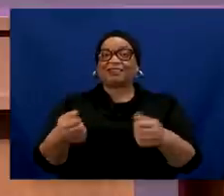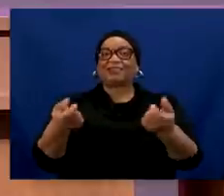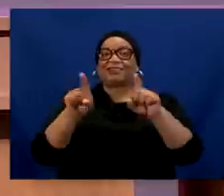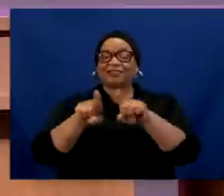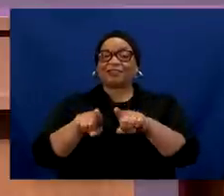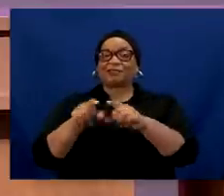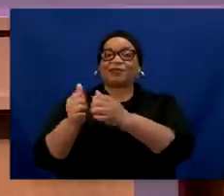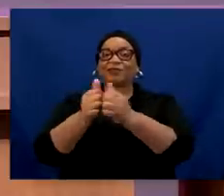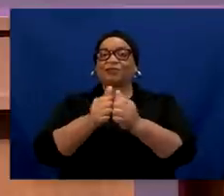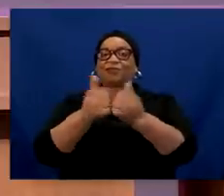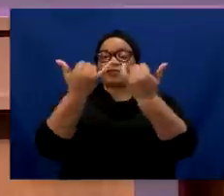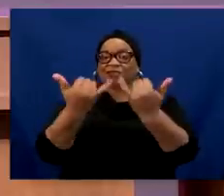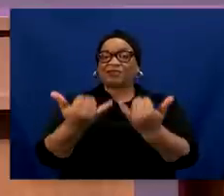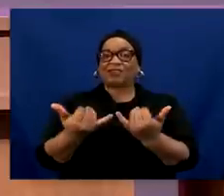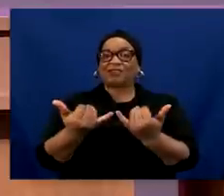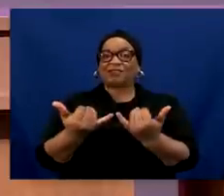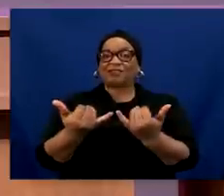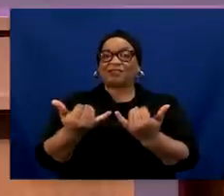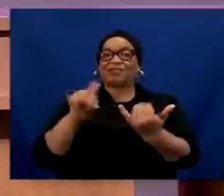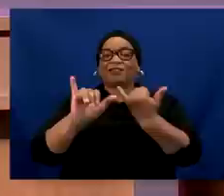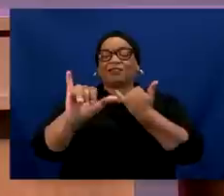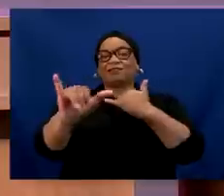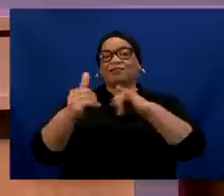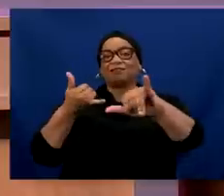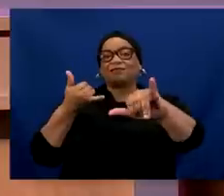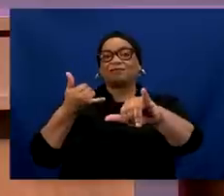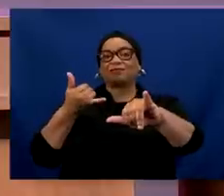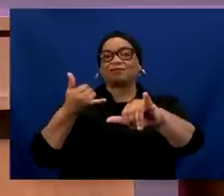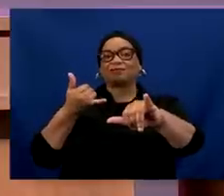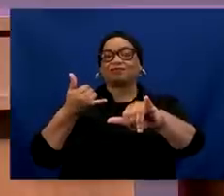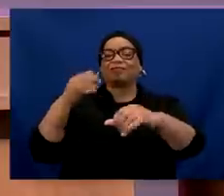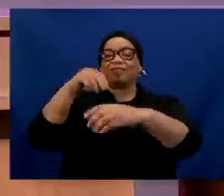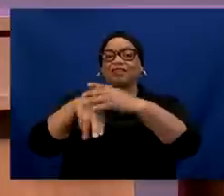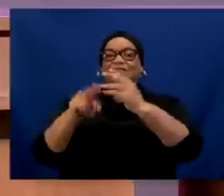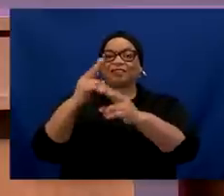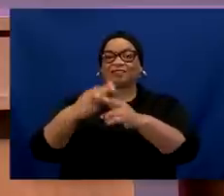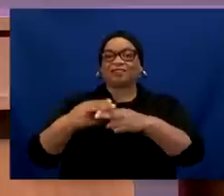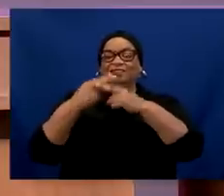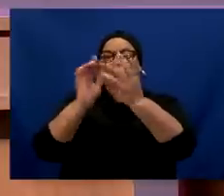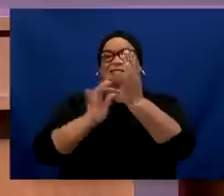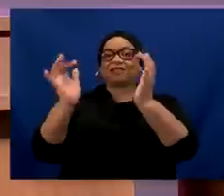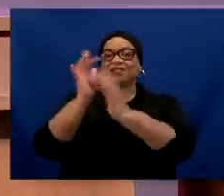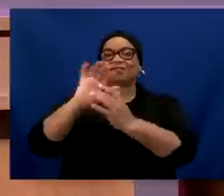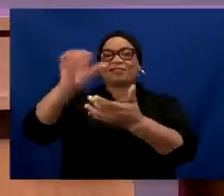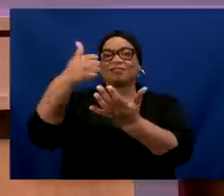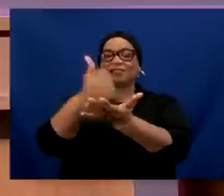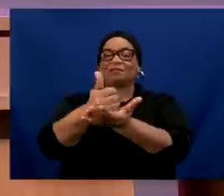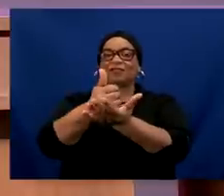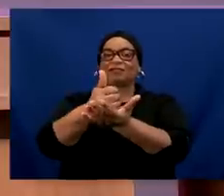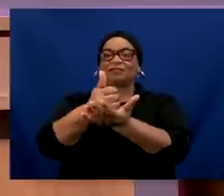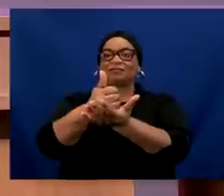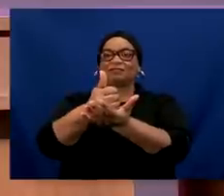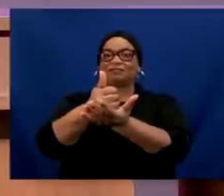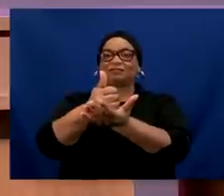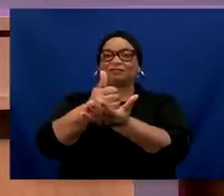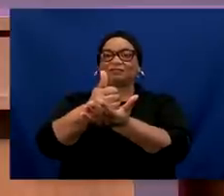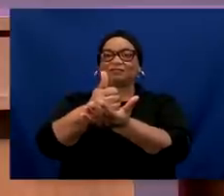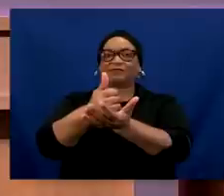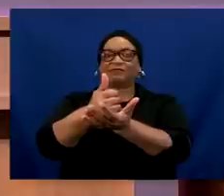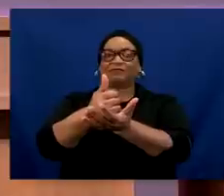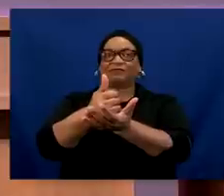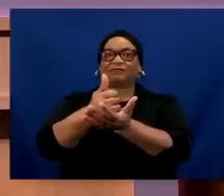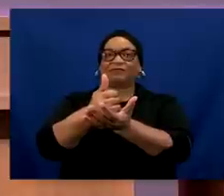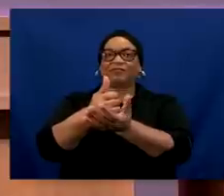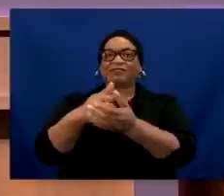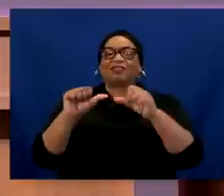go with you both now and forevermore. In Jesus' name, amen. God bless you. Please remain